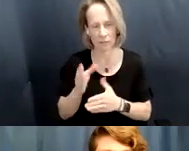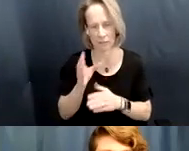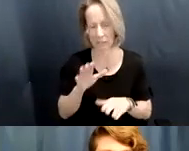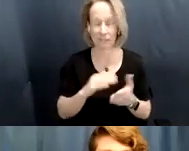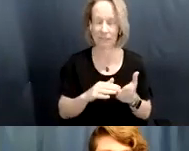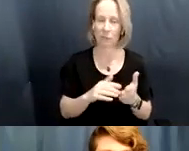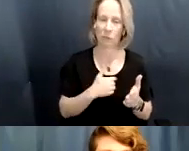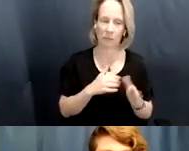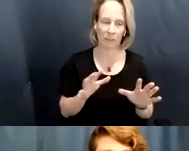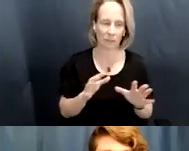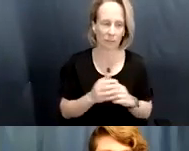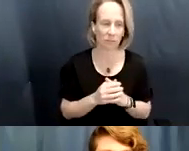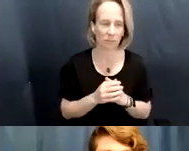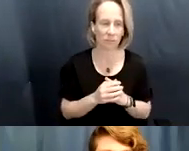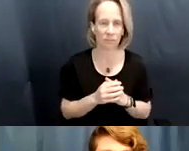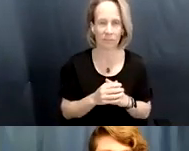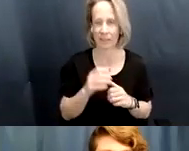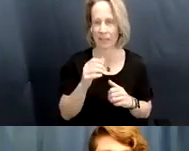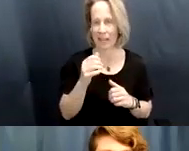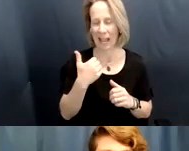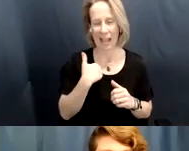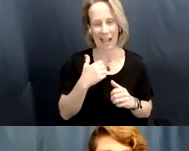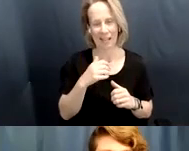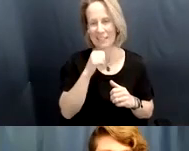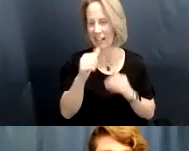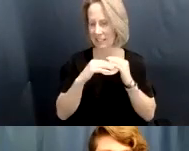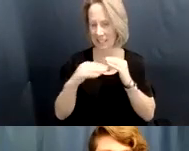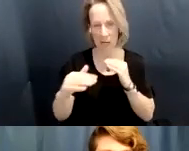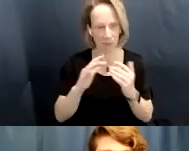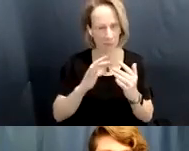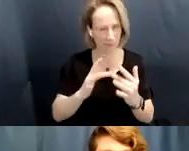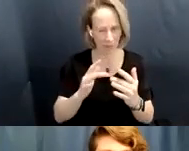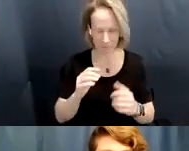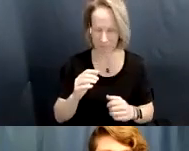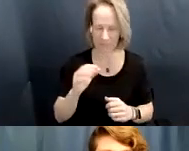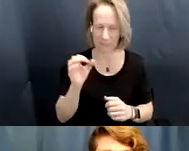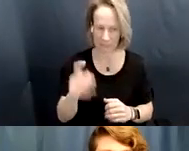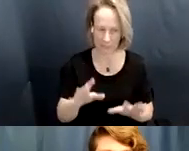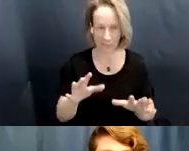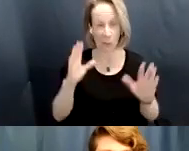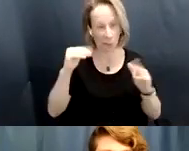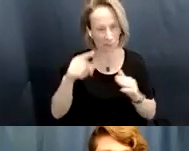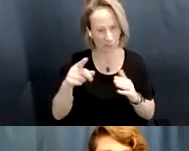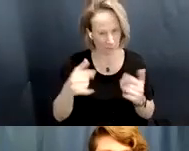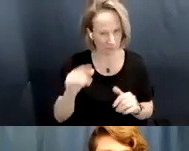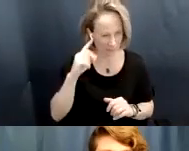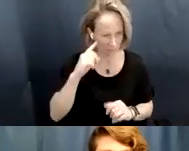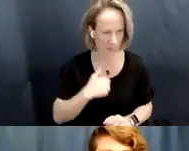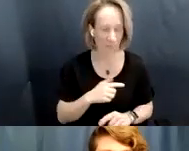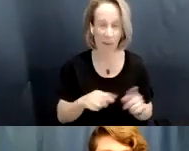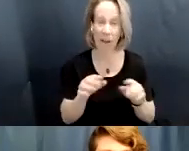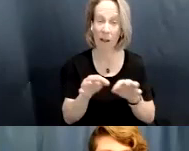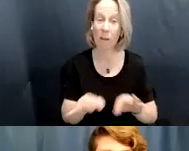Unstable internet connection. Hopefully you can still hear me, but it's very important that we find a